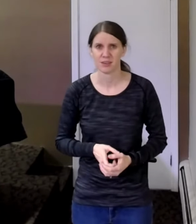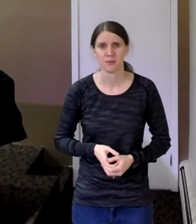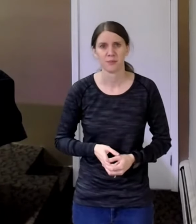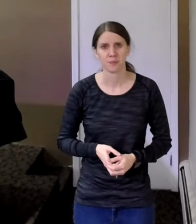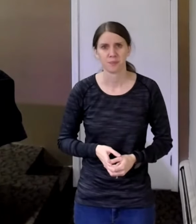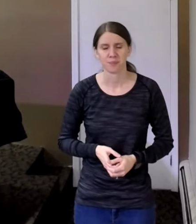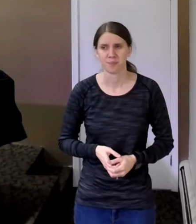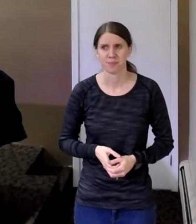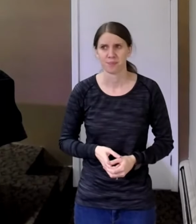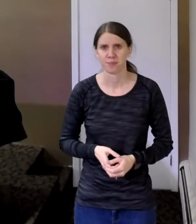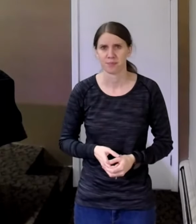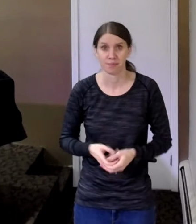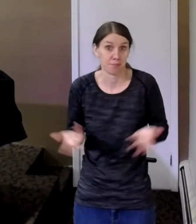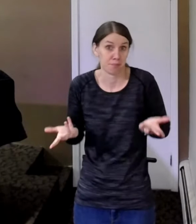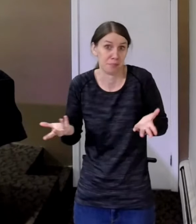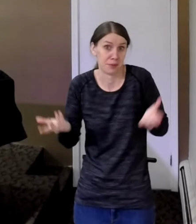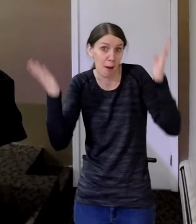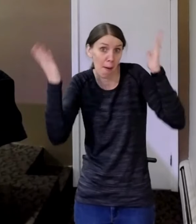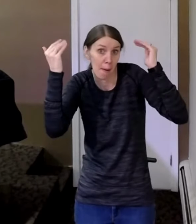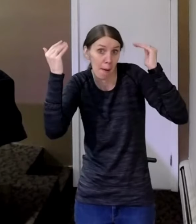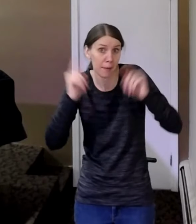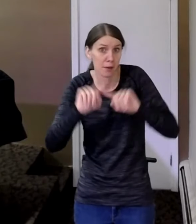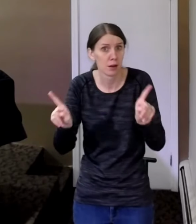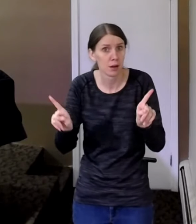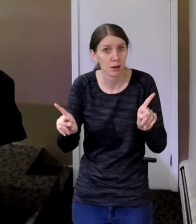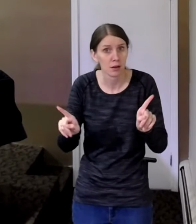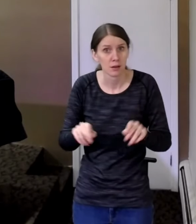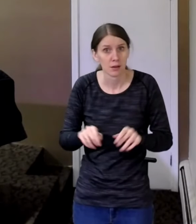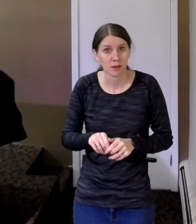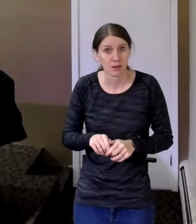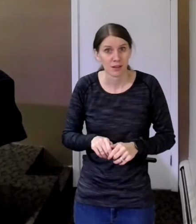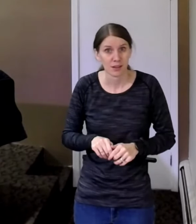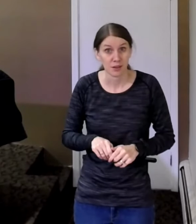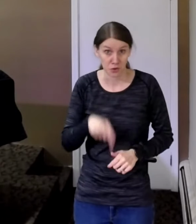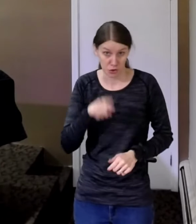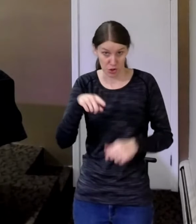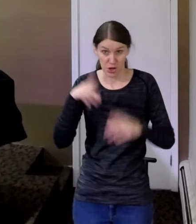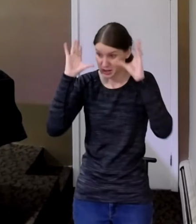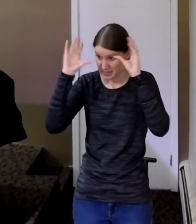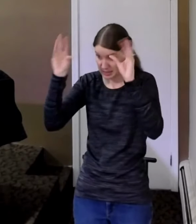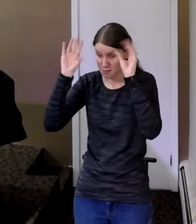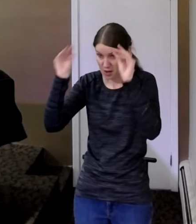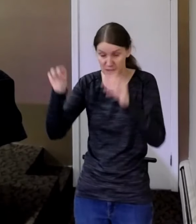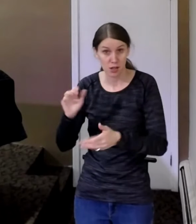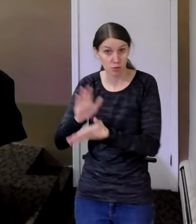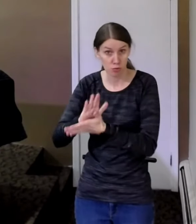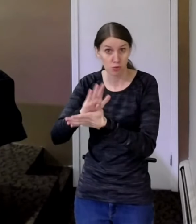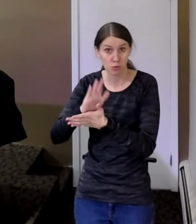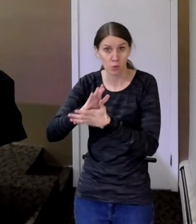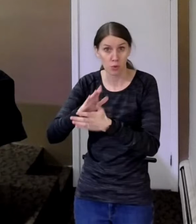What would you expect when that's what's being taught and that's what's being modeled?